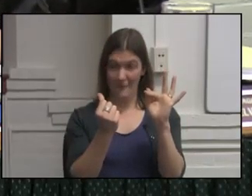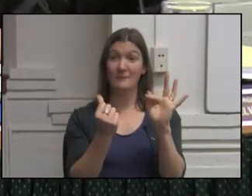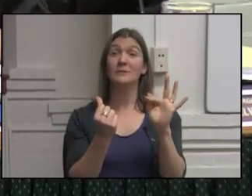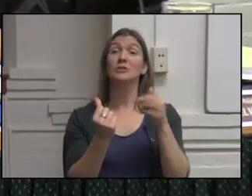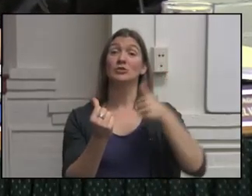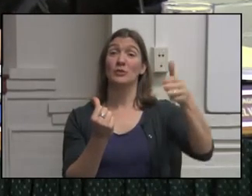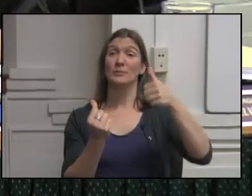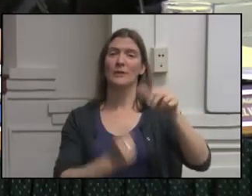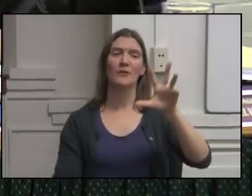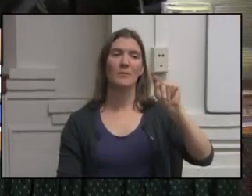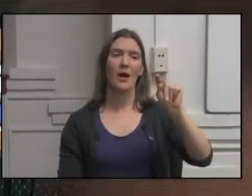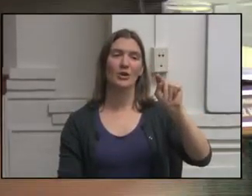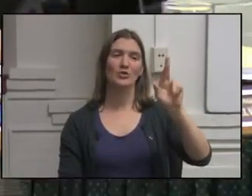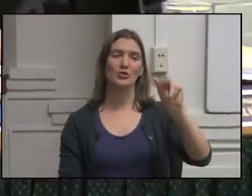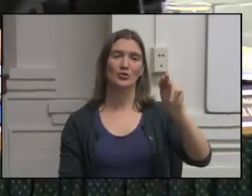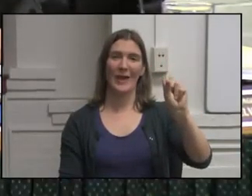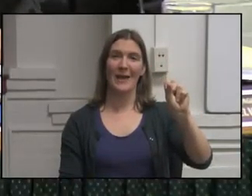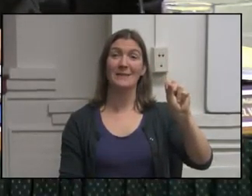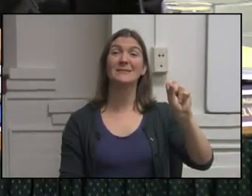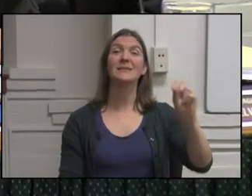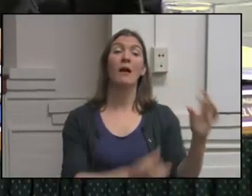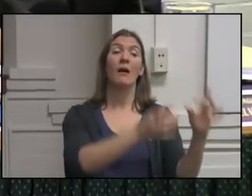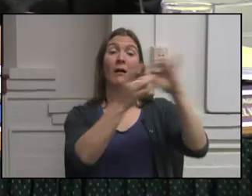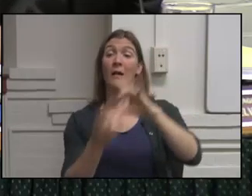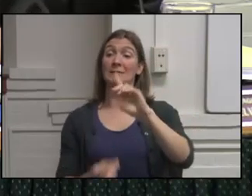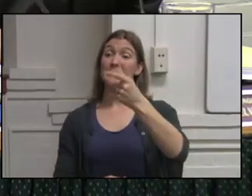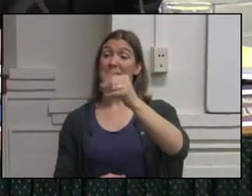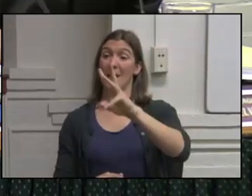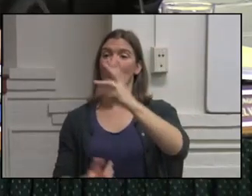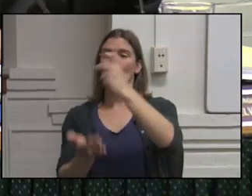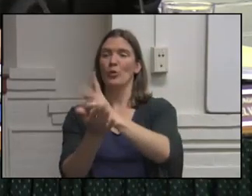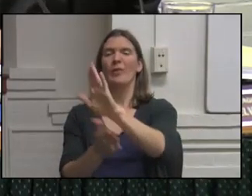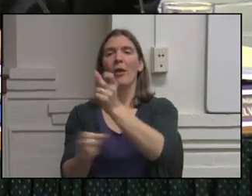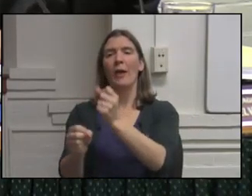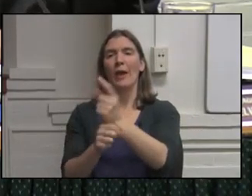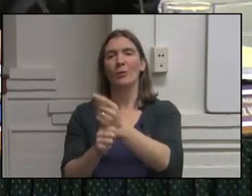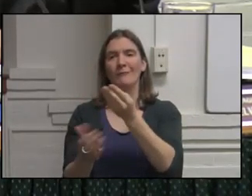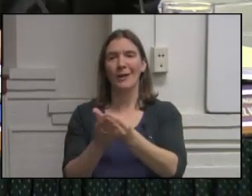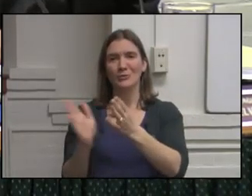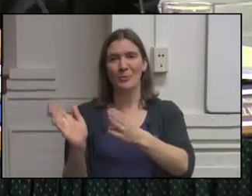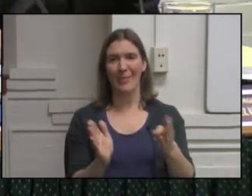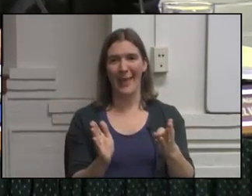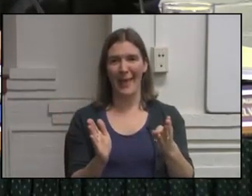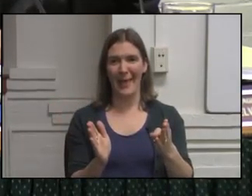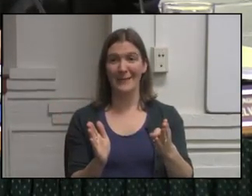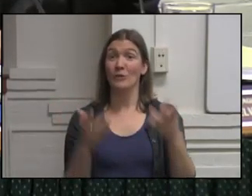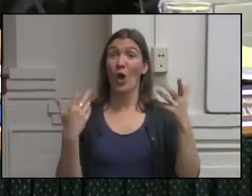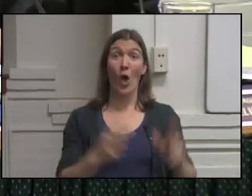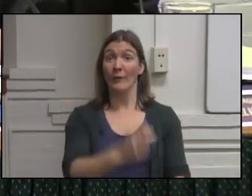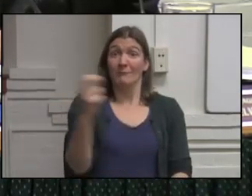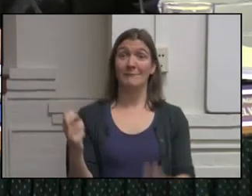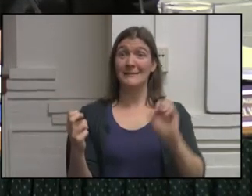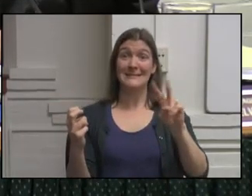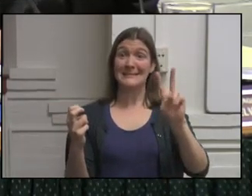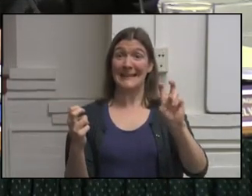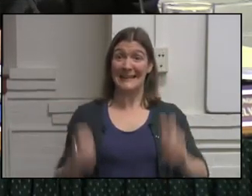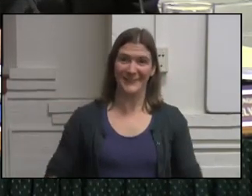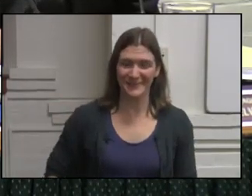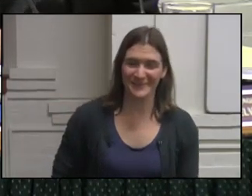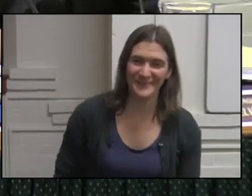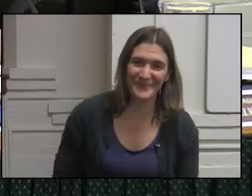Transportation, VTrans, and it's the Department of Public Works approval of the annual financial plan. And already at the table, we have